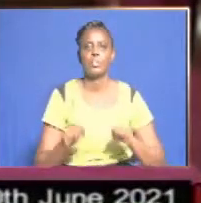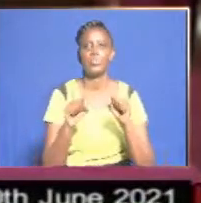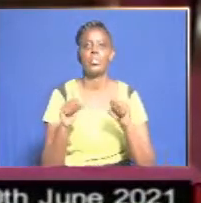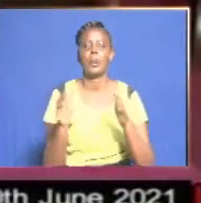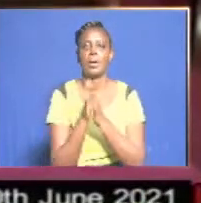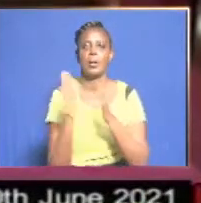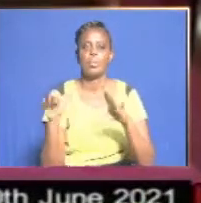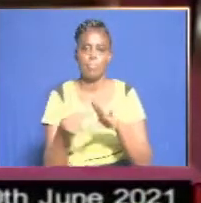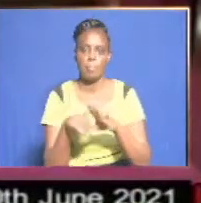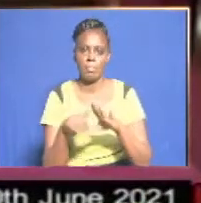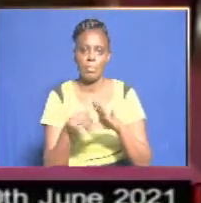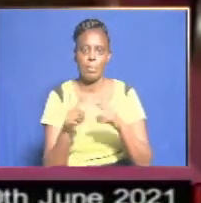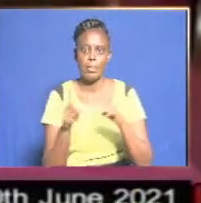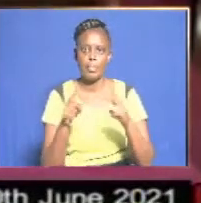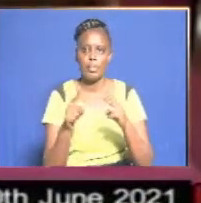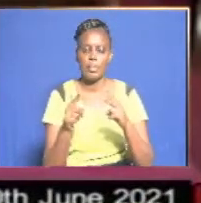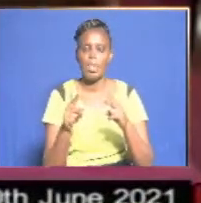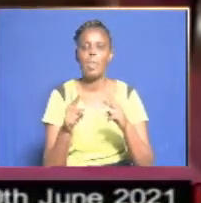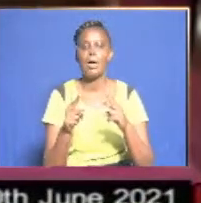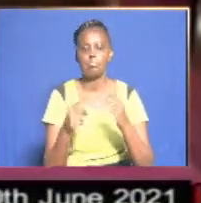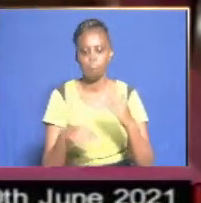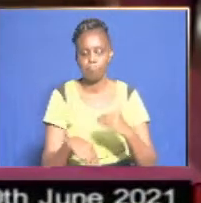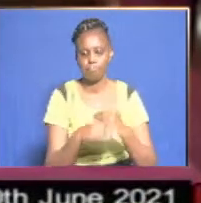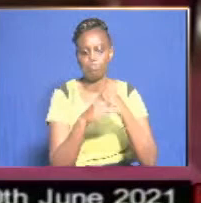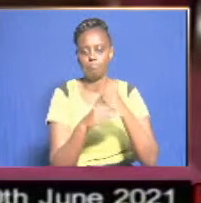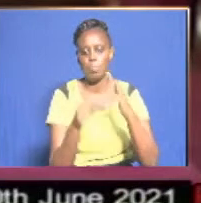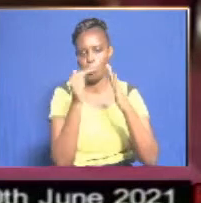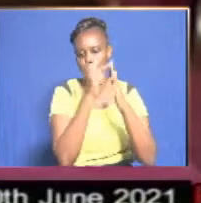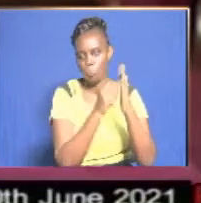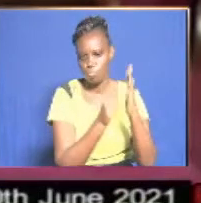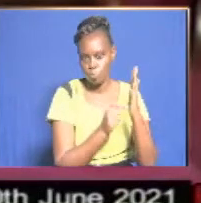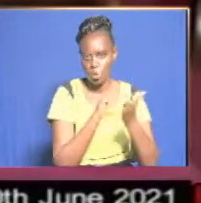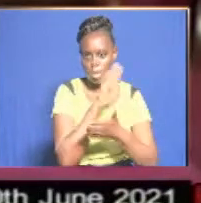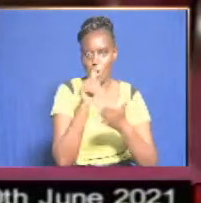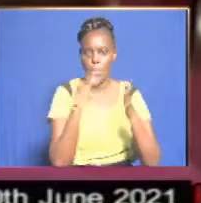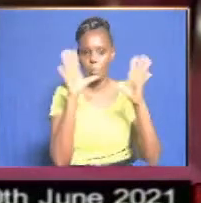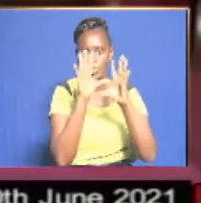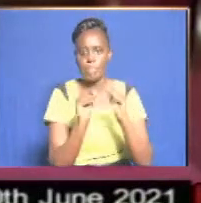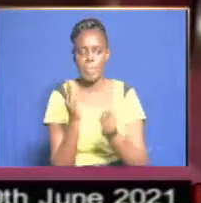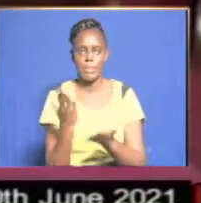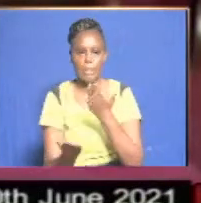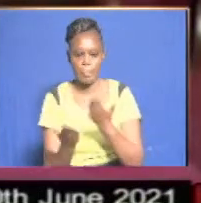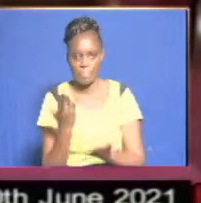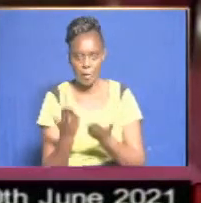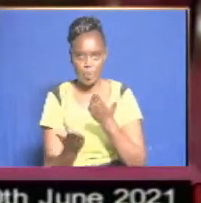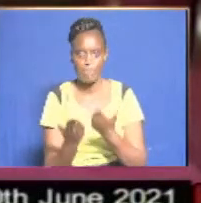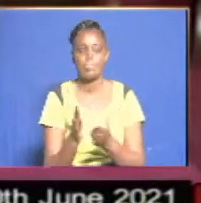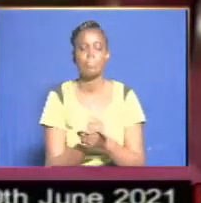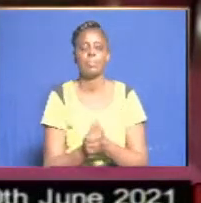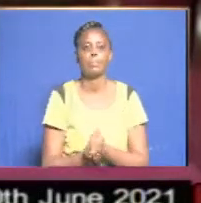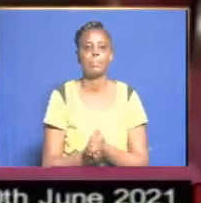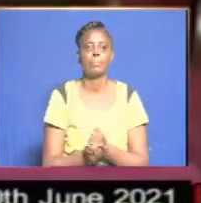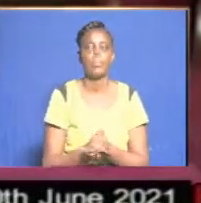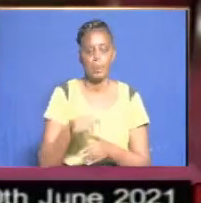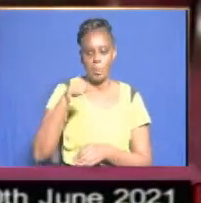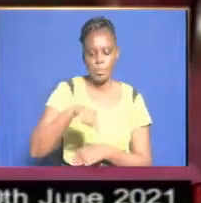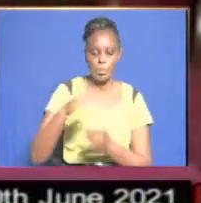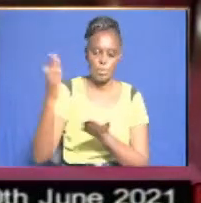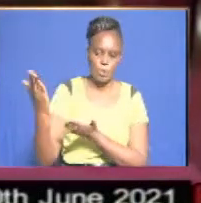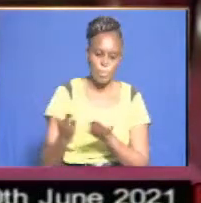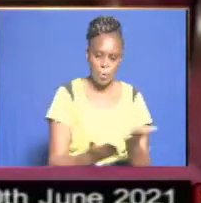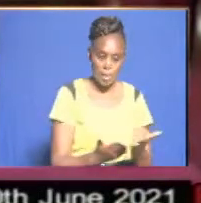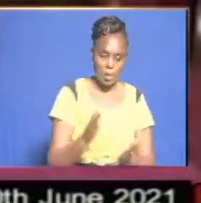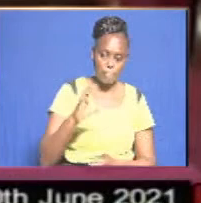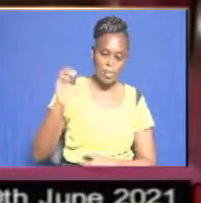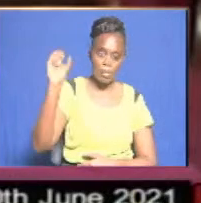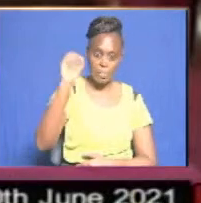members have begun making their contributions on the floor of the House regarding the budget estimates. Honorable Speaker, today we welcome the Cabinet Secretary